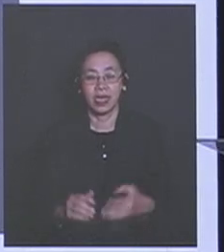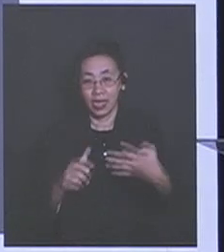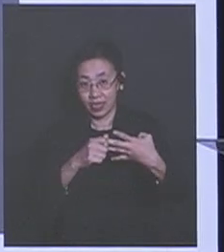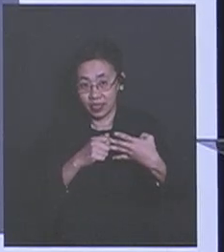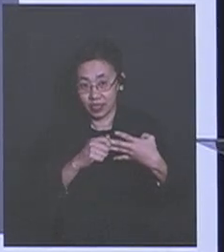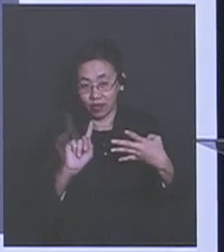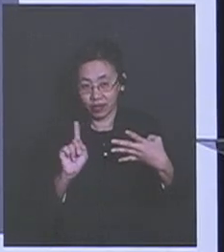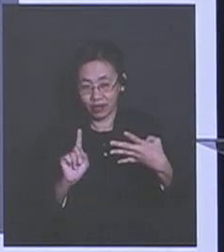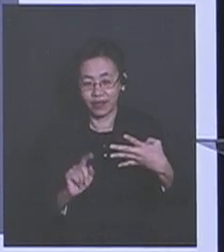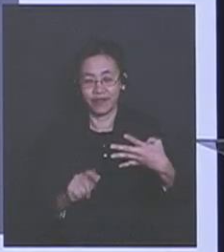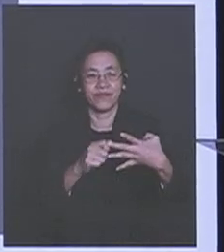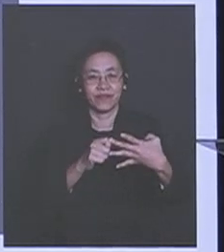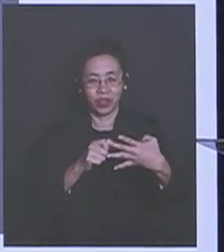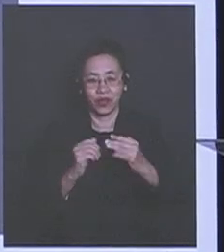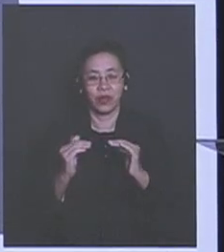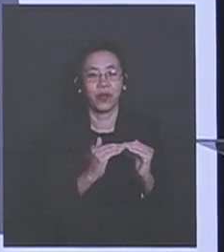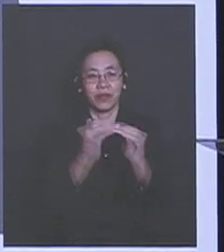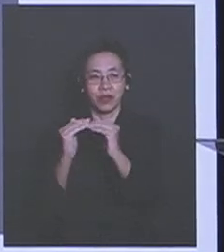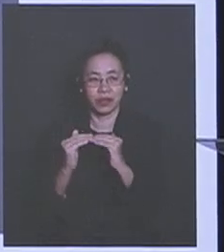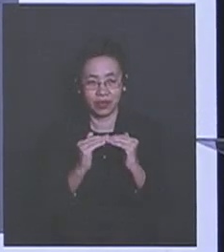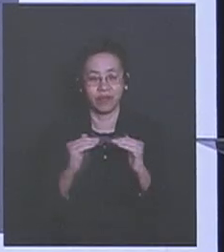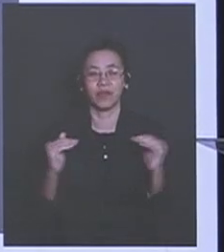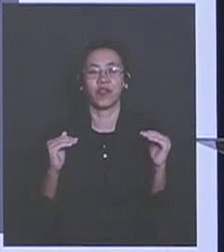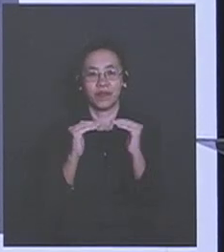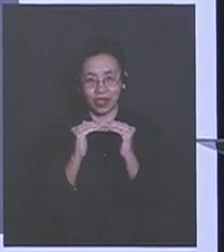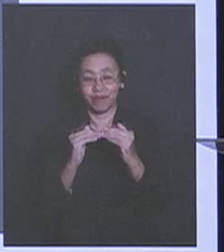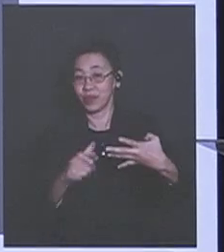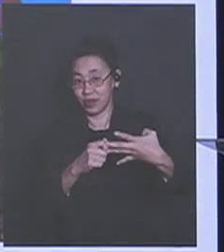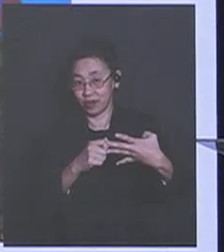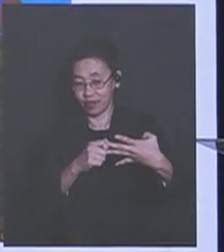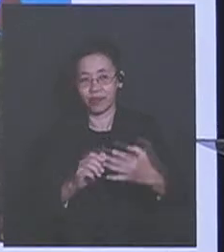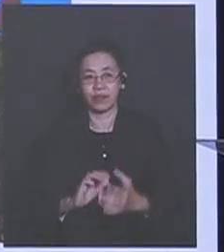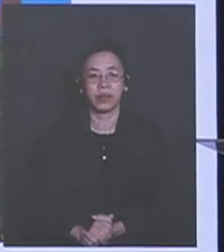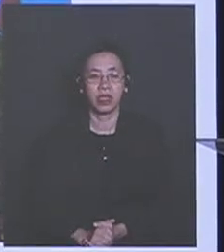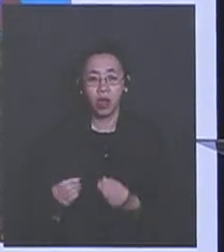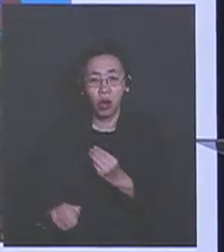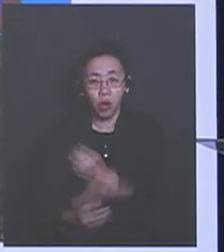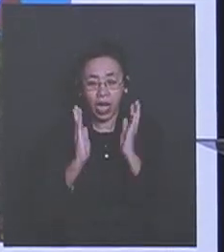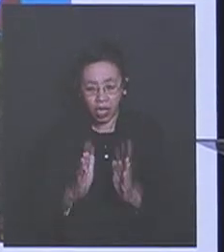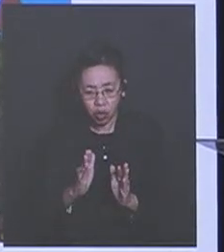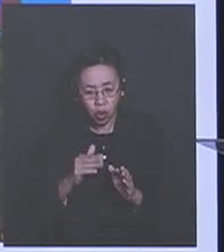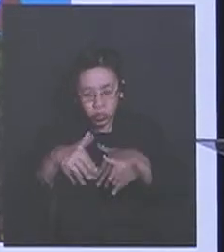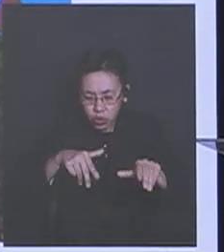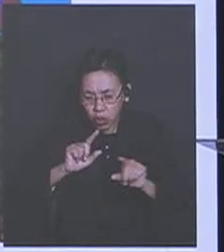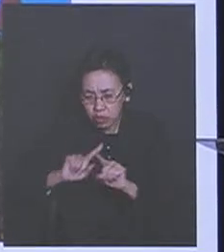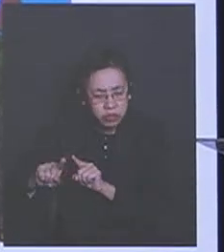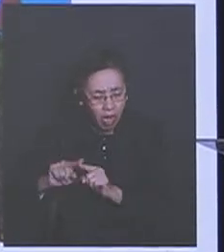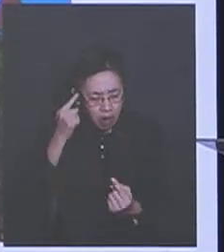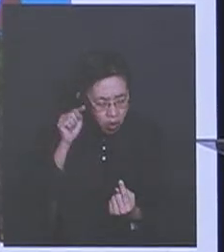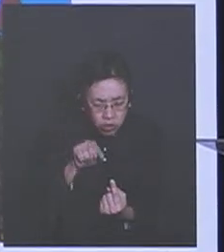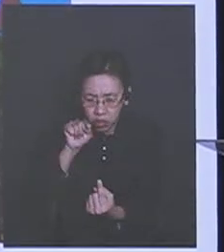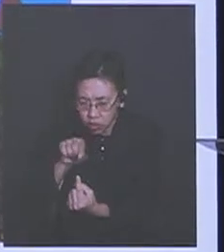know, you're making sure that the city is open and accessible to everyone. And there's just a couple examples here that I'll